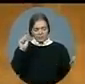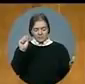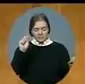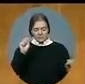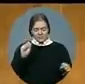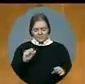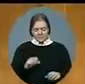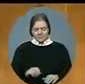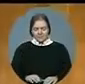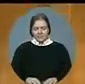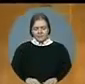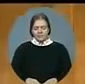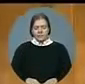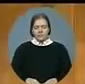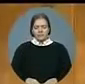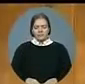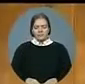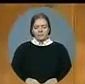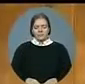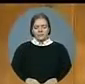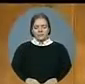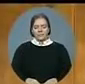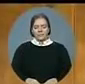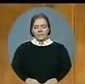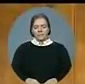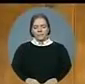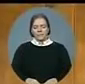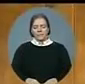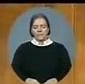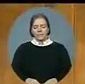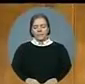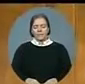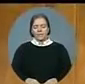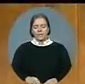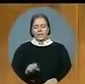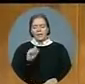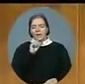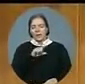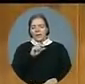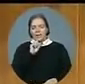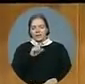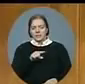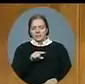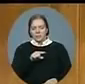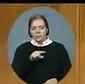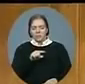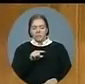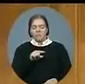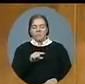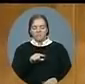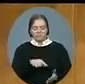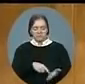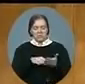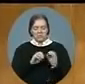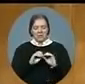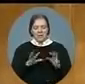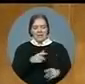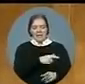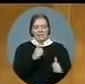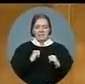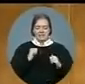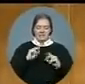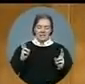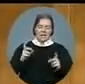a bribe to Chuck Kahneman in exchange for his vote in 2005 go far beyond the boundaries of acceptable partisan activity.